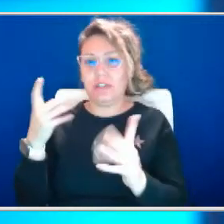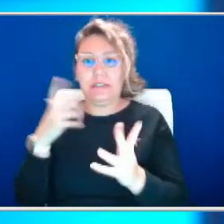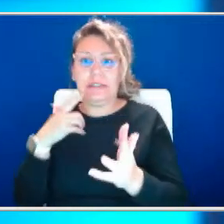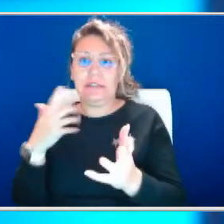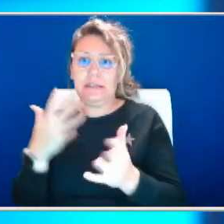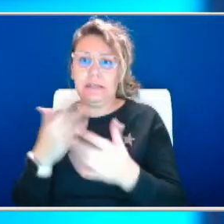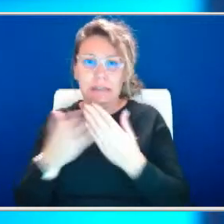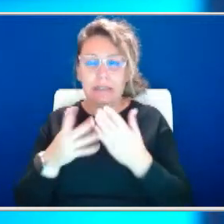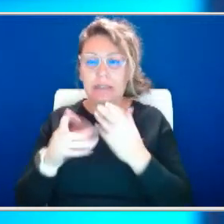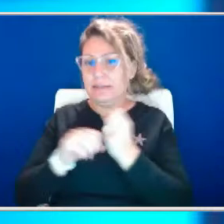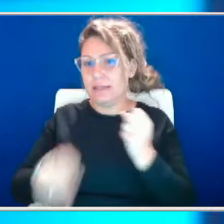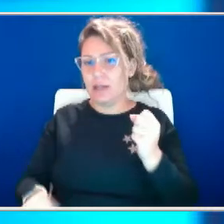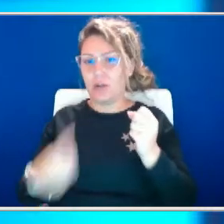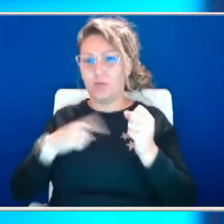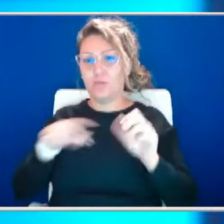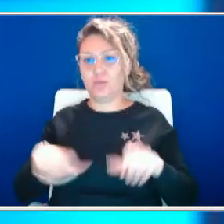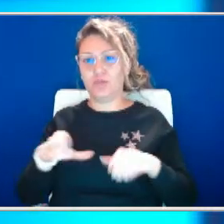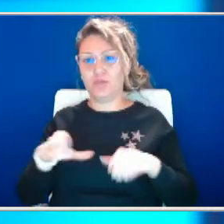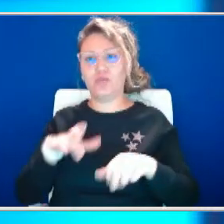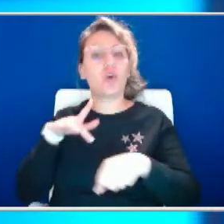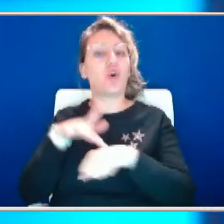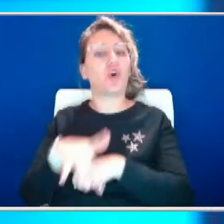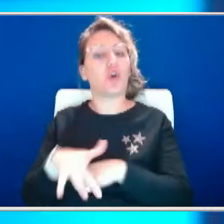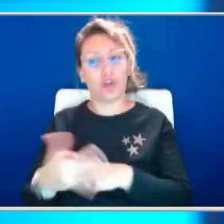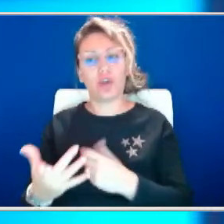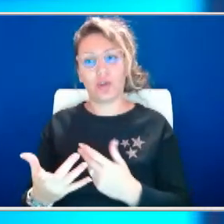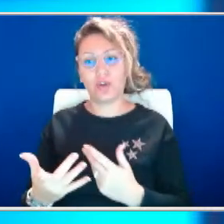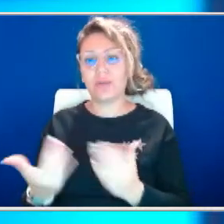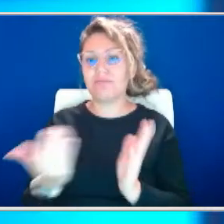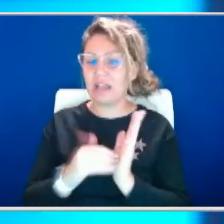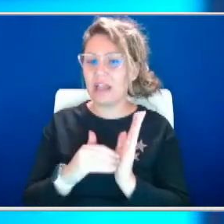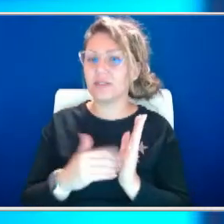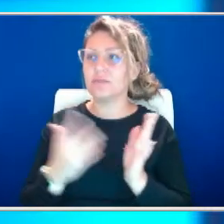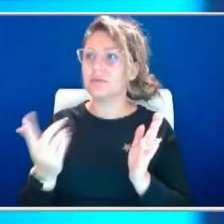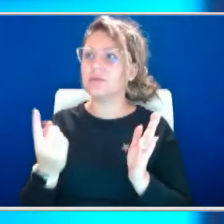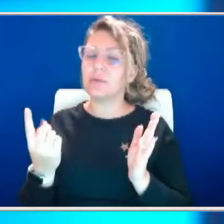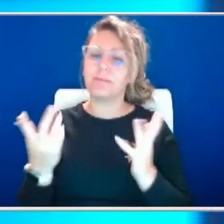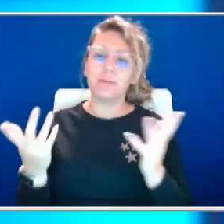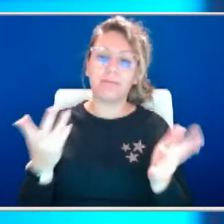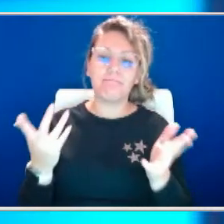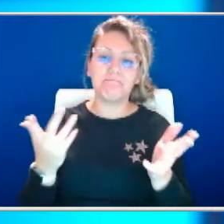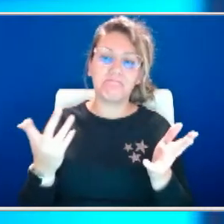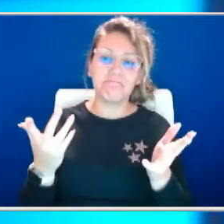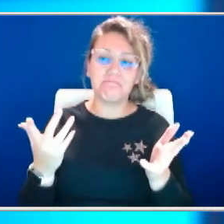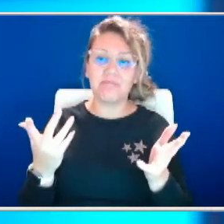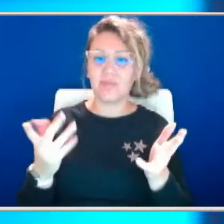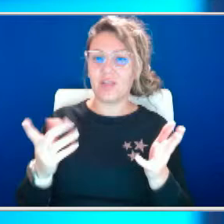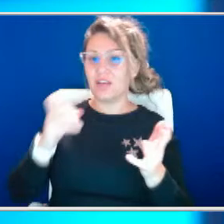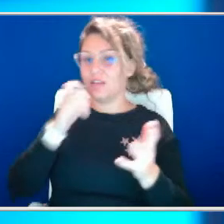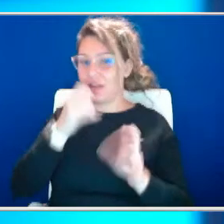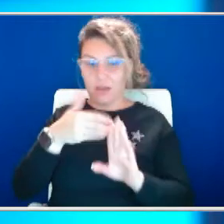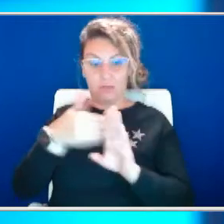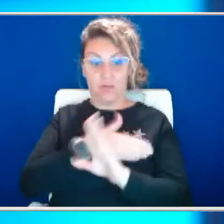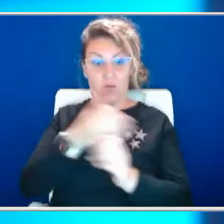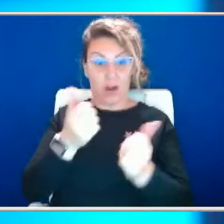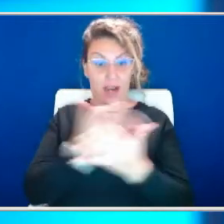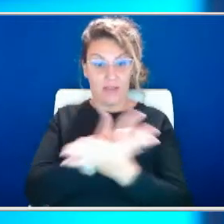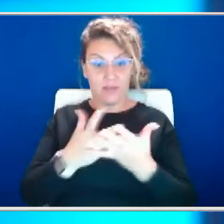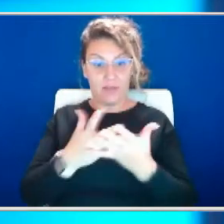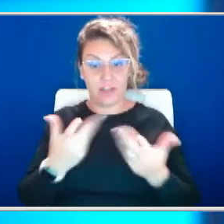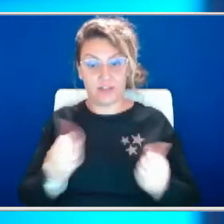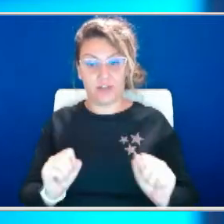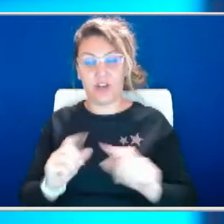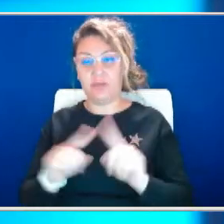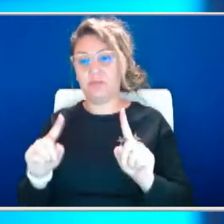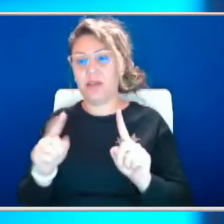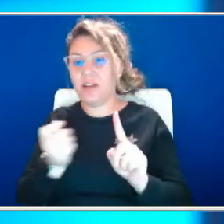that we're probably going to do earlier on. So again, this is probably something that is done, you know, not before everything's been tried, but maybe a few things have been